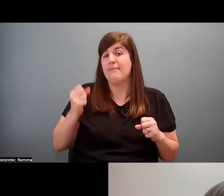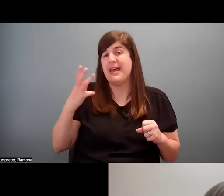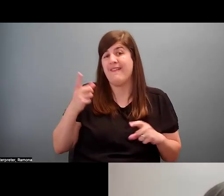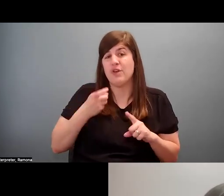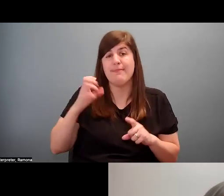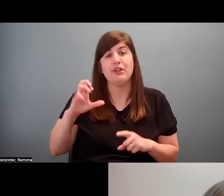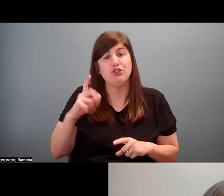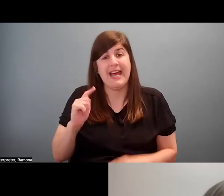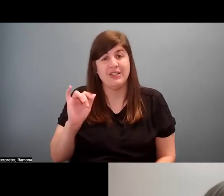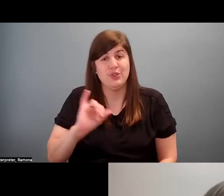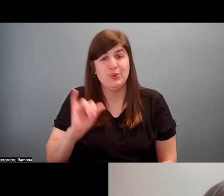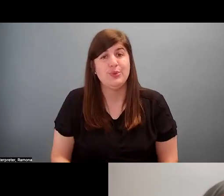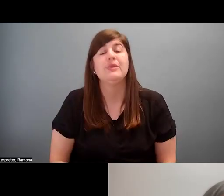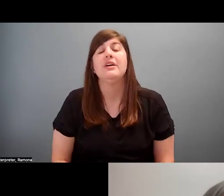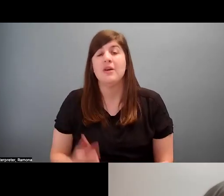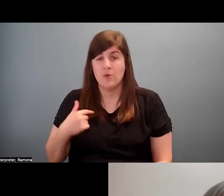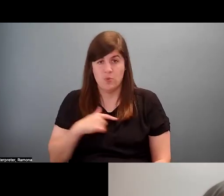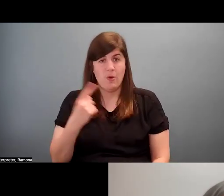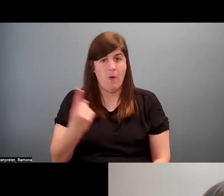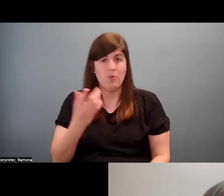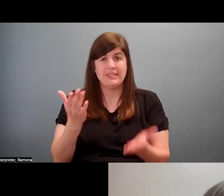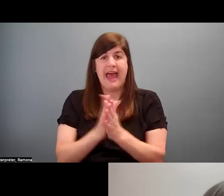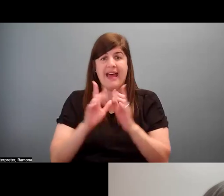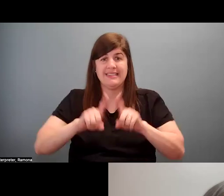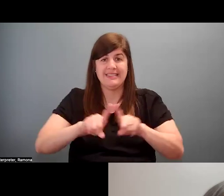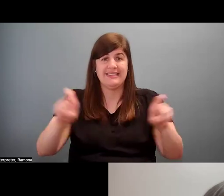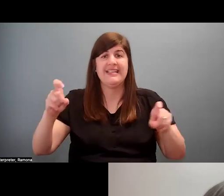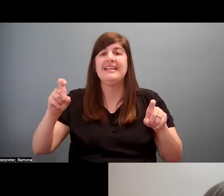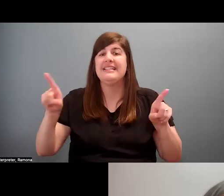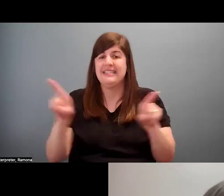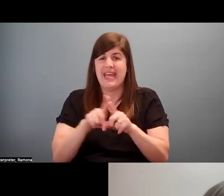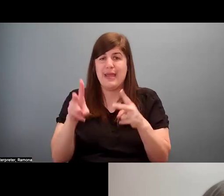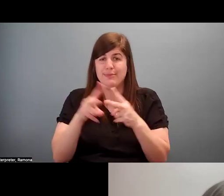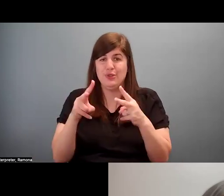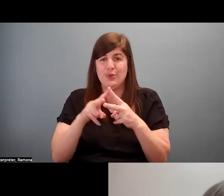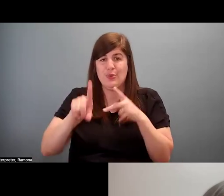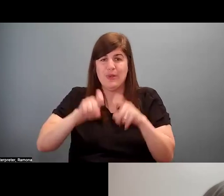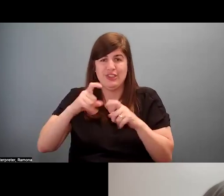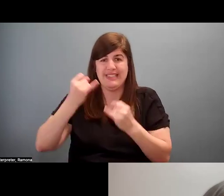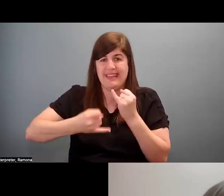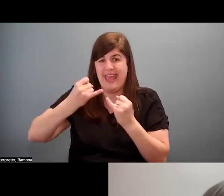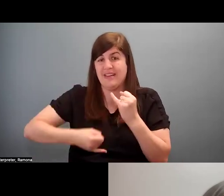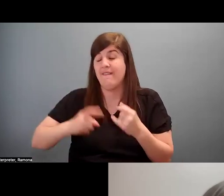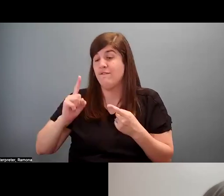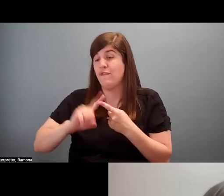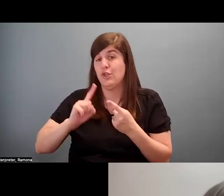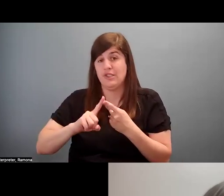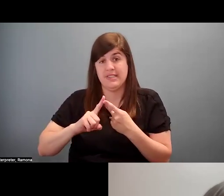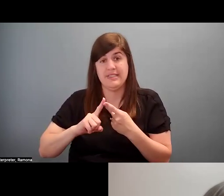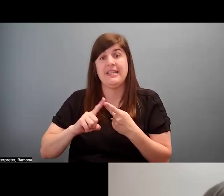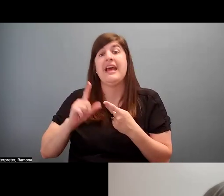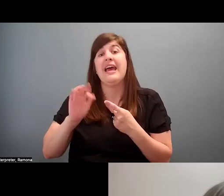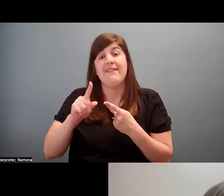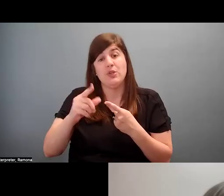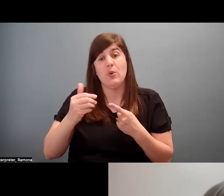chat. We always ask everybody the same two questions at the end of every session. The first question is, if